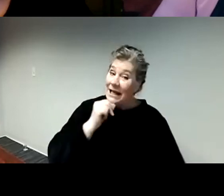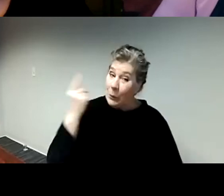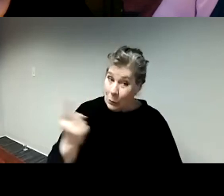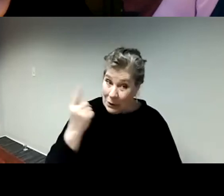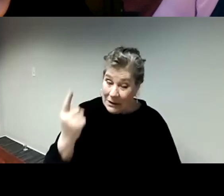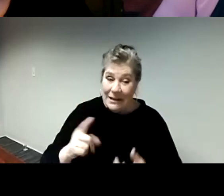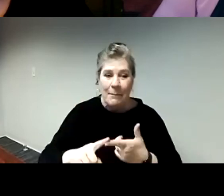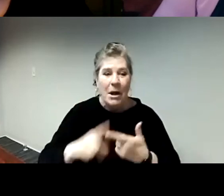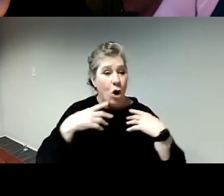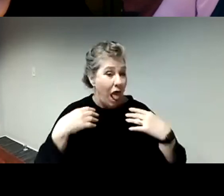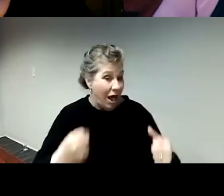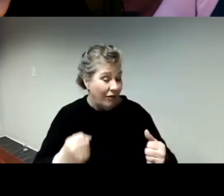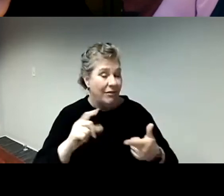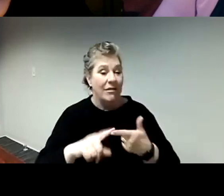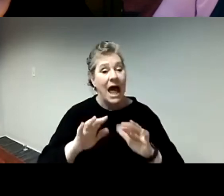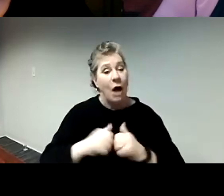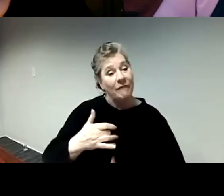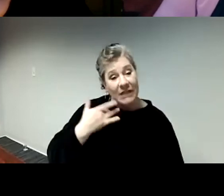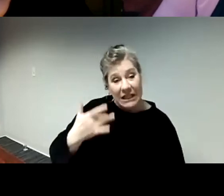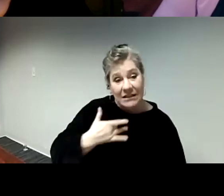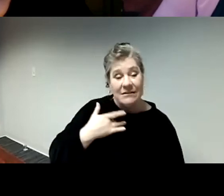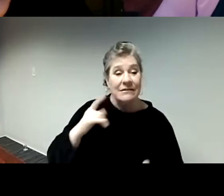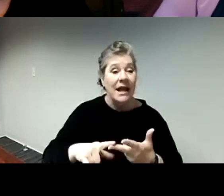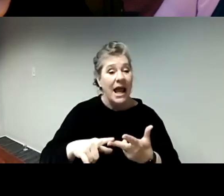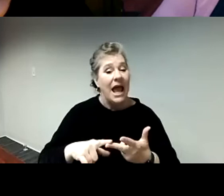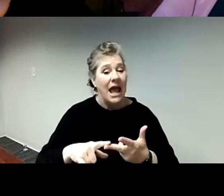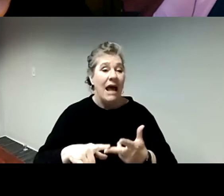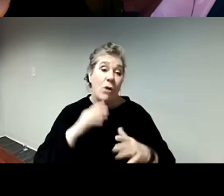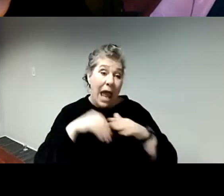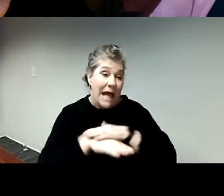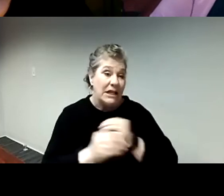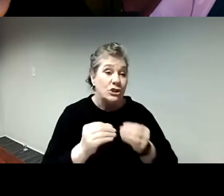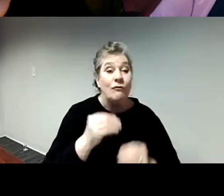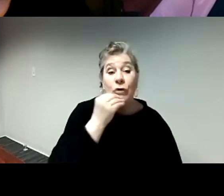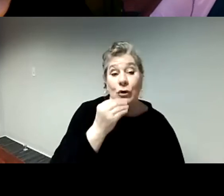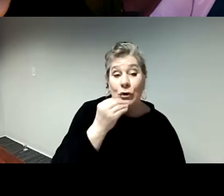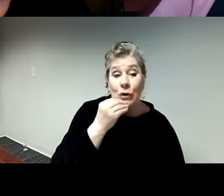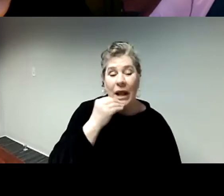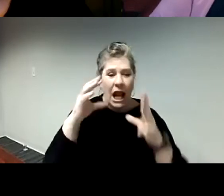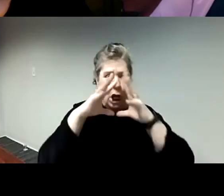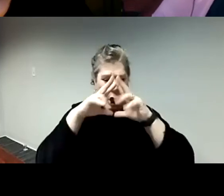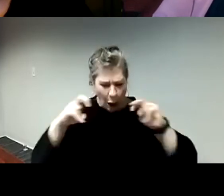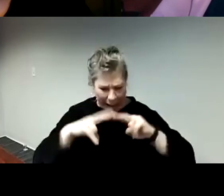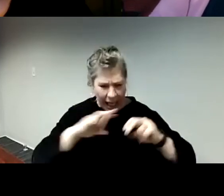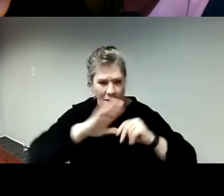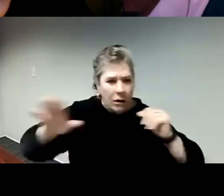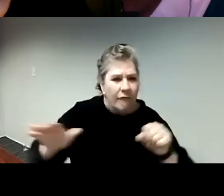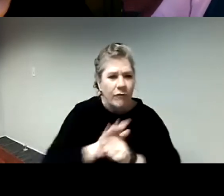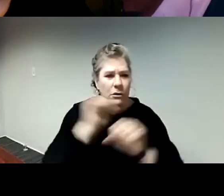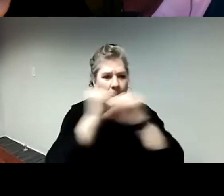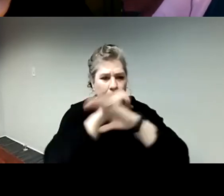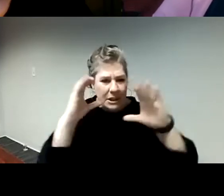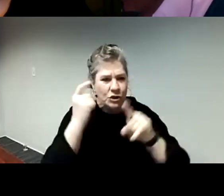person's health and how they're feeling and their access to food, and really beginning to look at like what